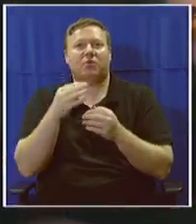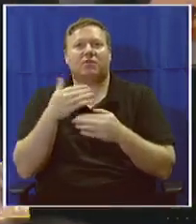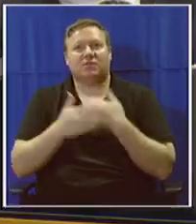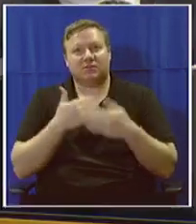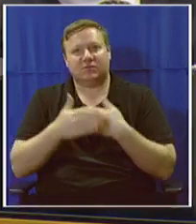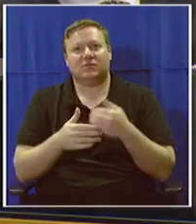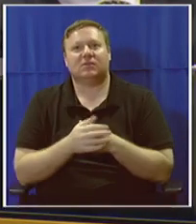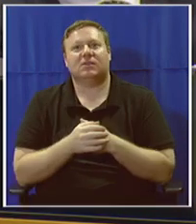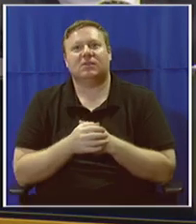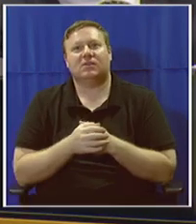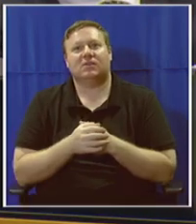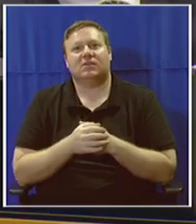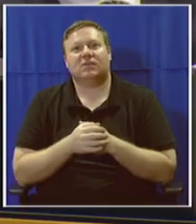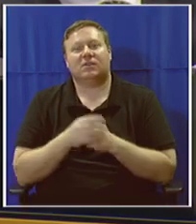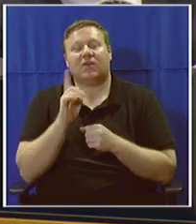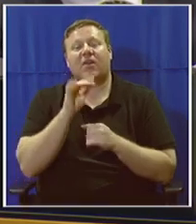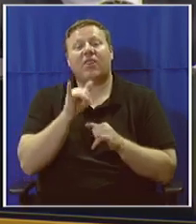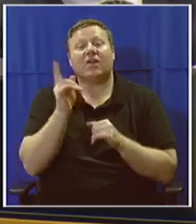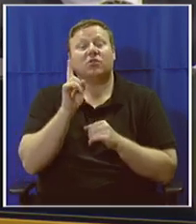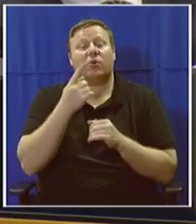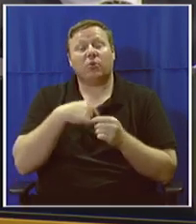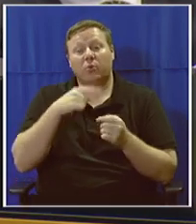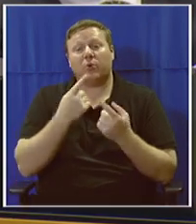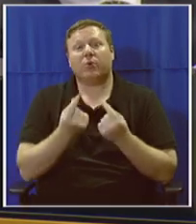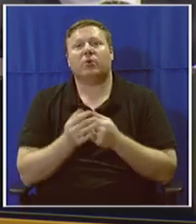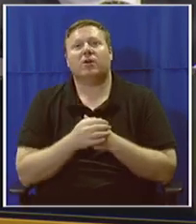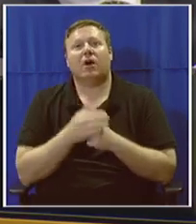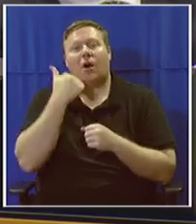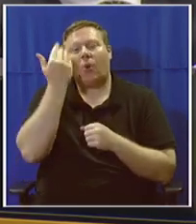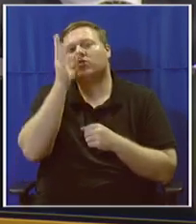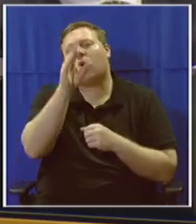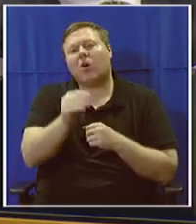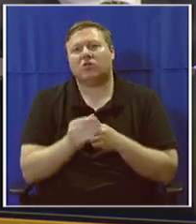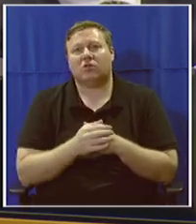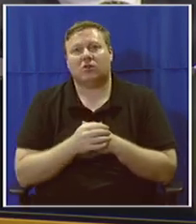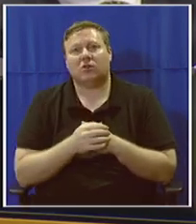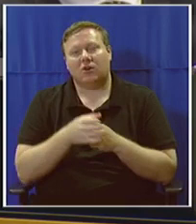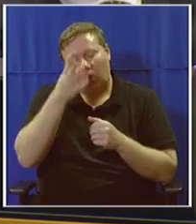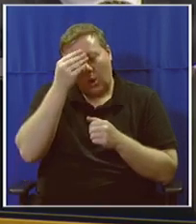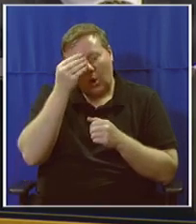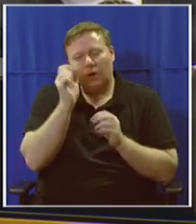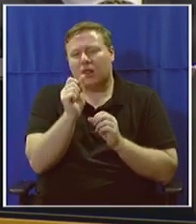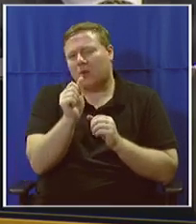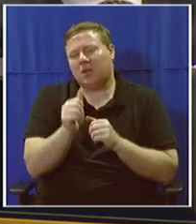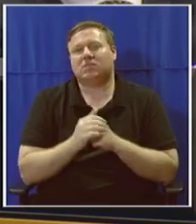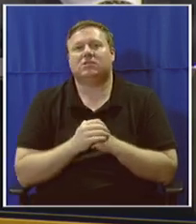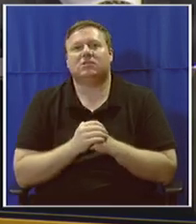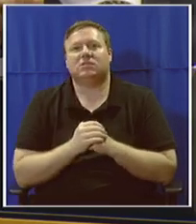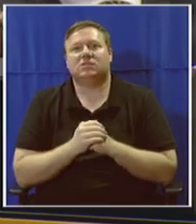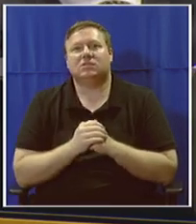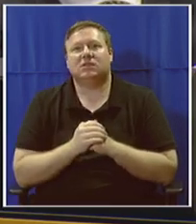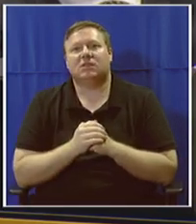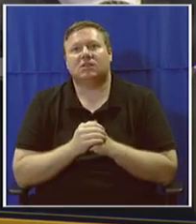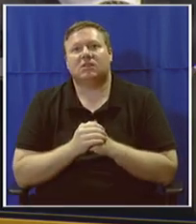That is what Malam is doing. I want to ask him to learn a little bit, whether